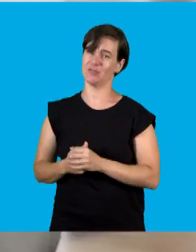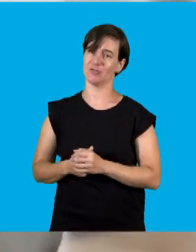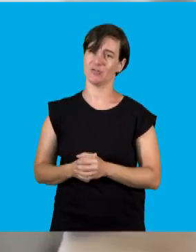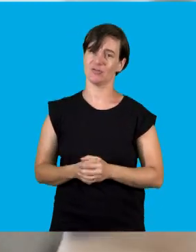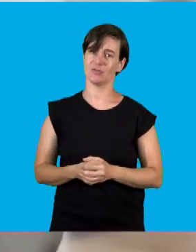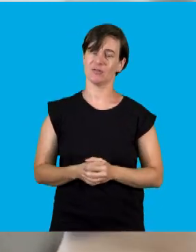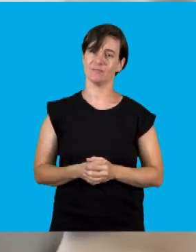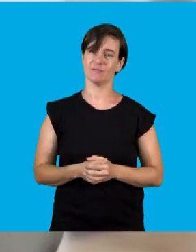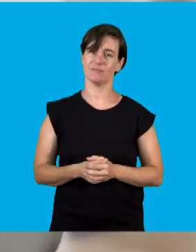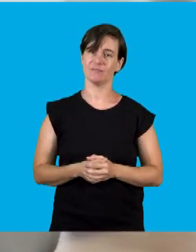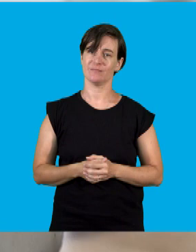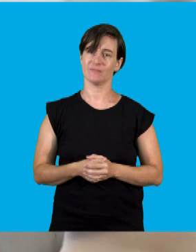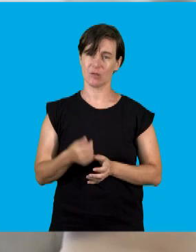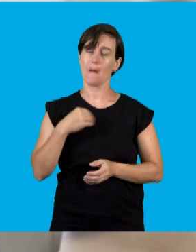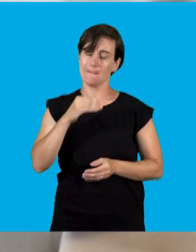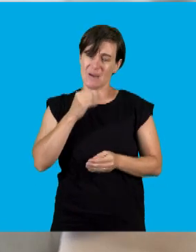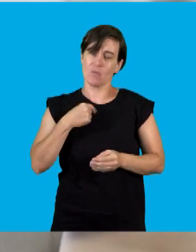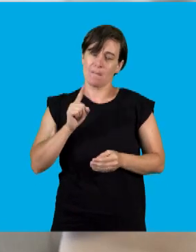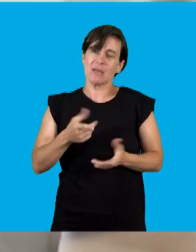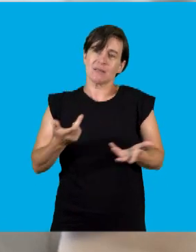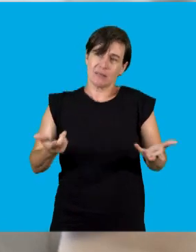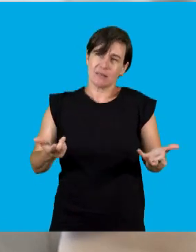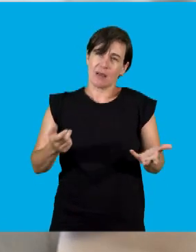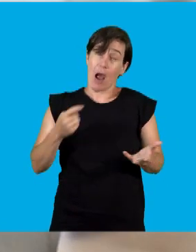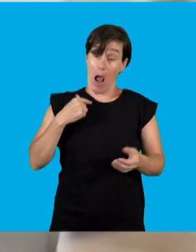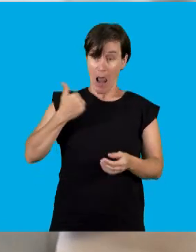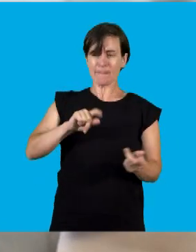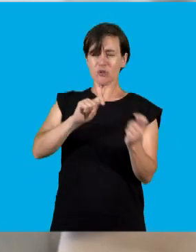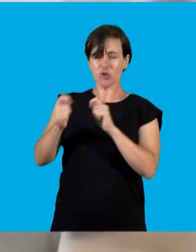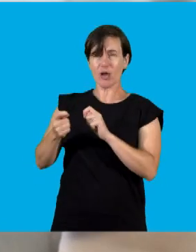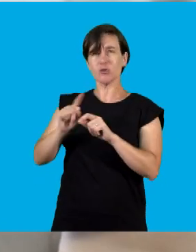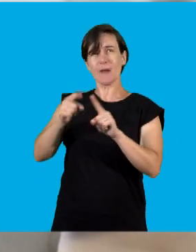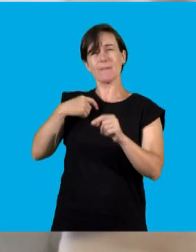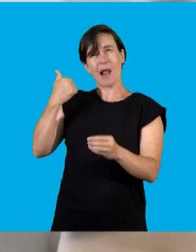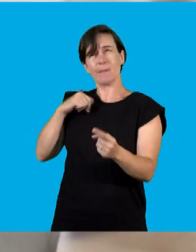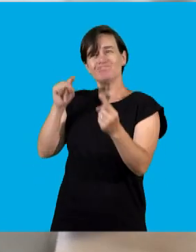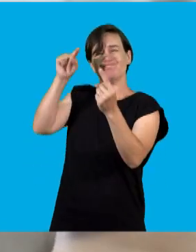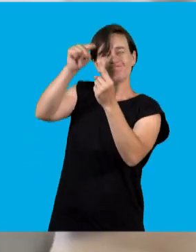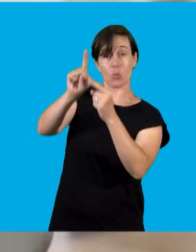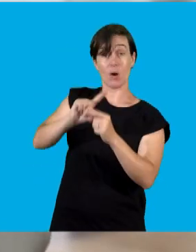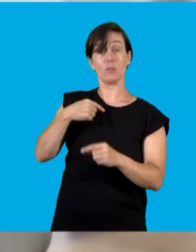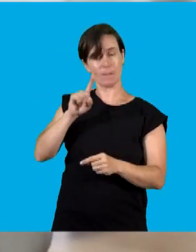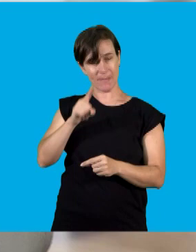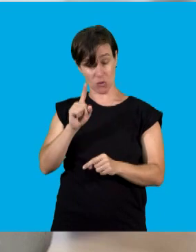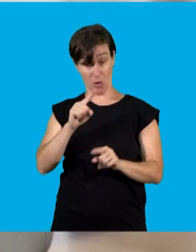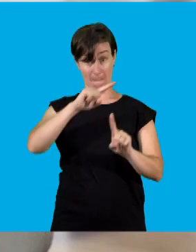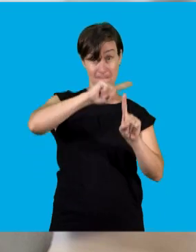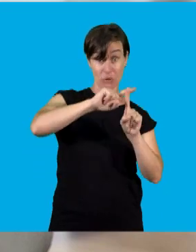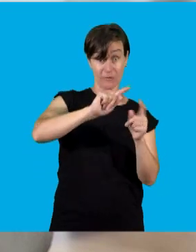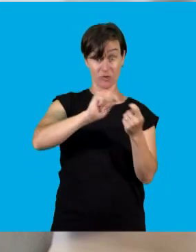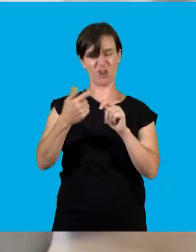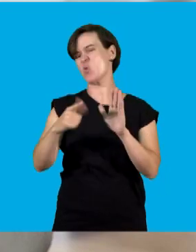look at that desired situation, rather, or that change from both angles. We're looking at the positives and the negatives of it.